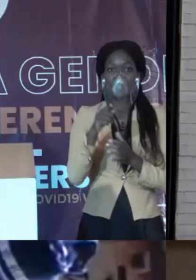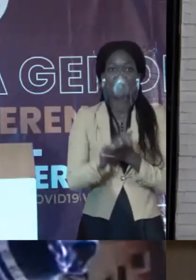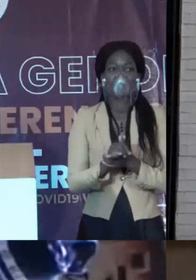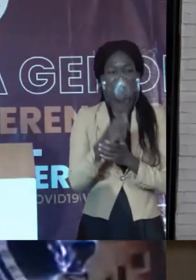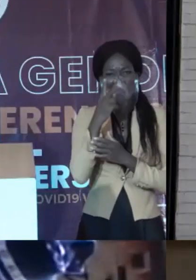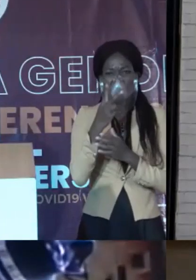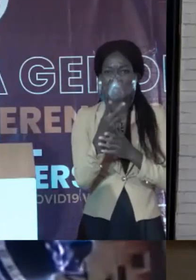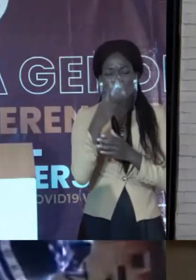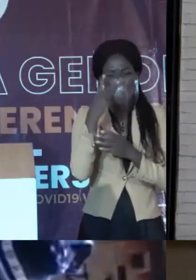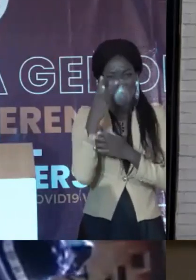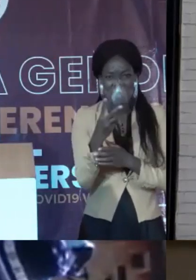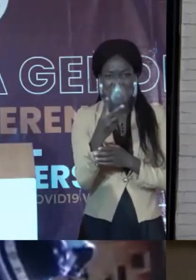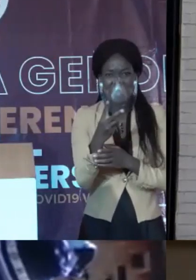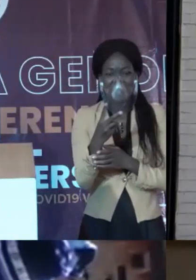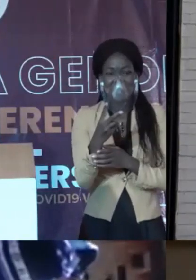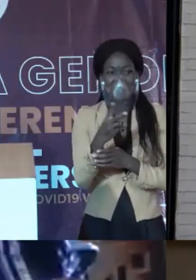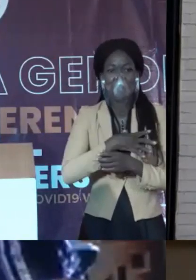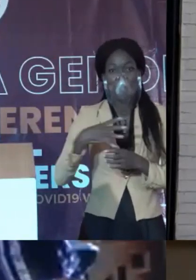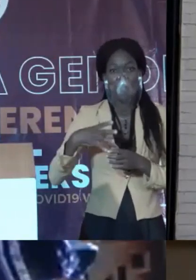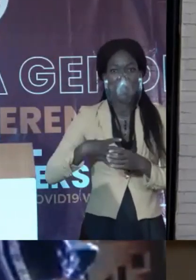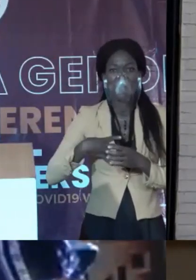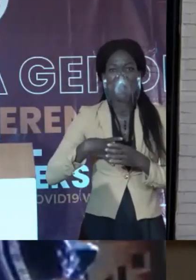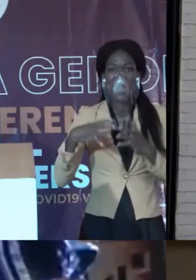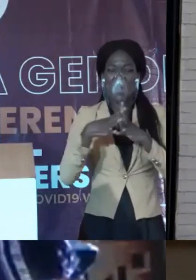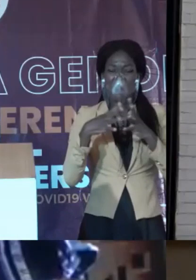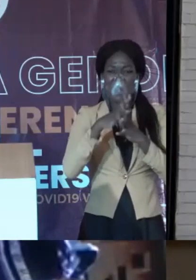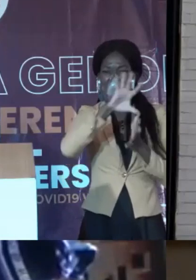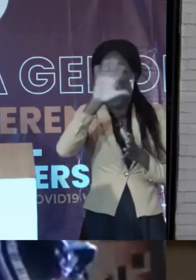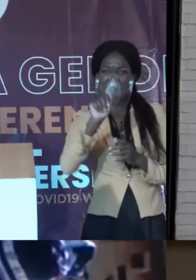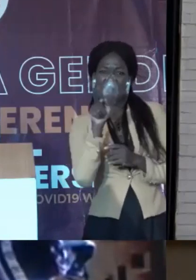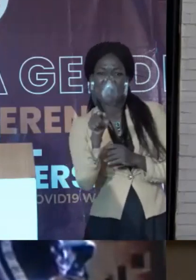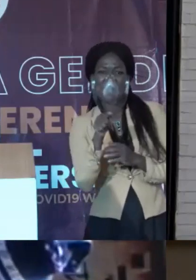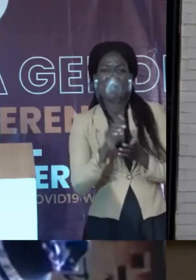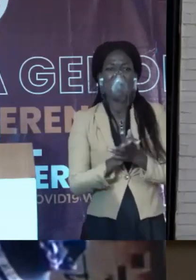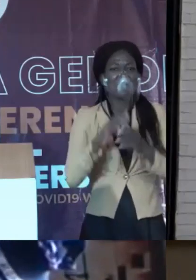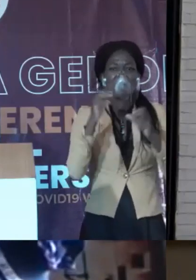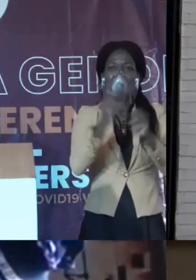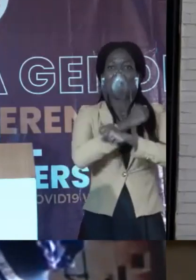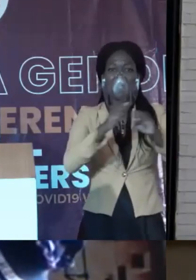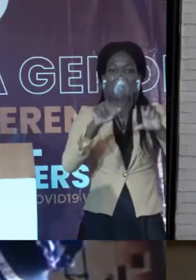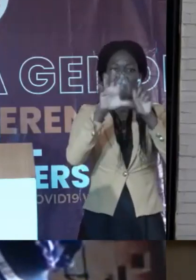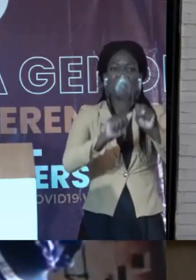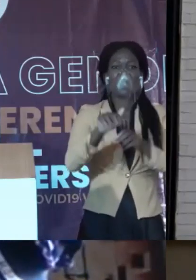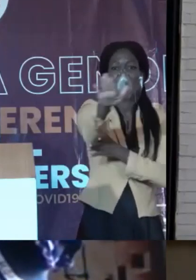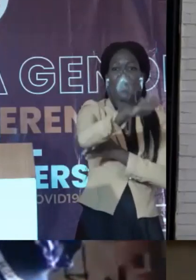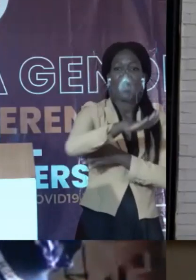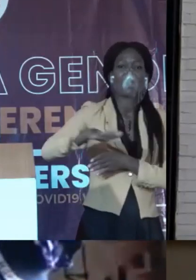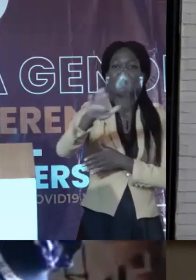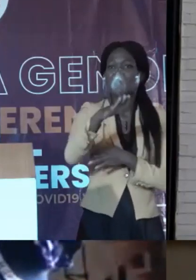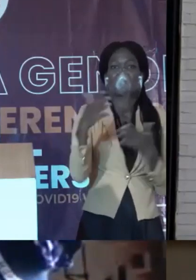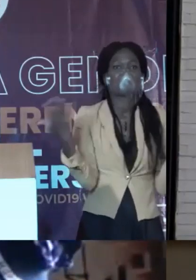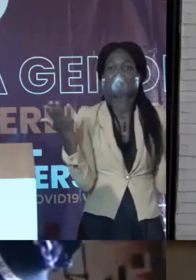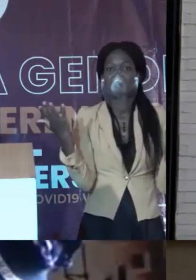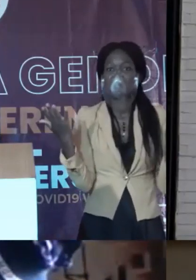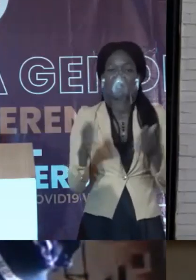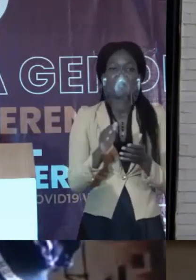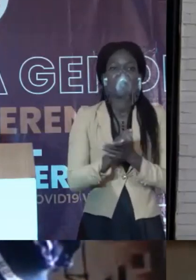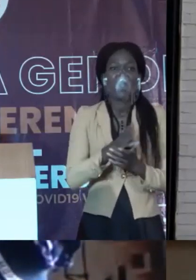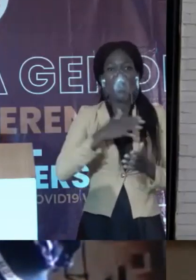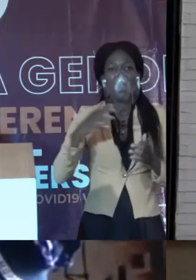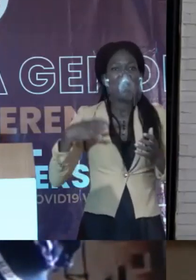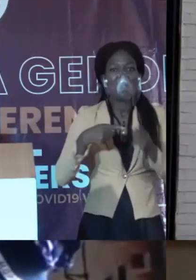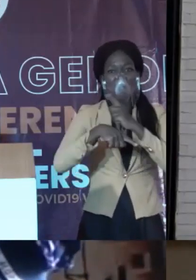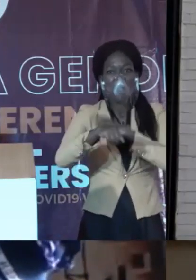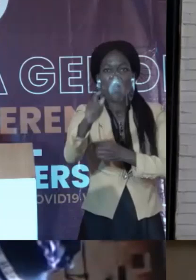find that women in the sub-region haven't been able to inherit land. They haven't been able to go to a bank